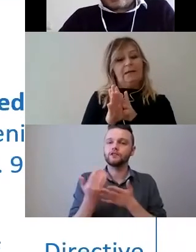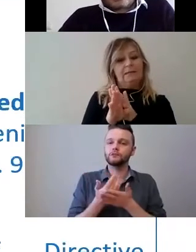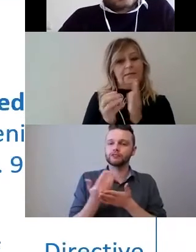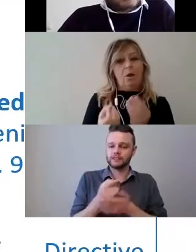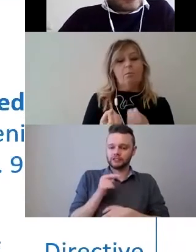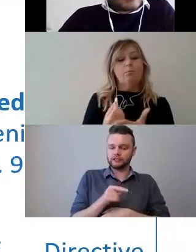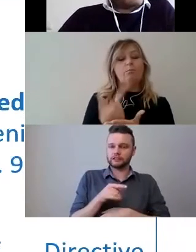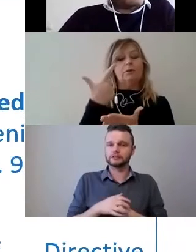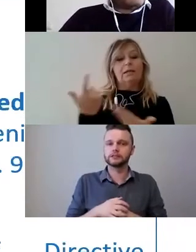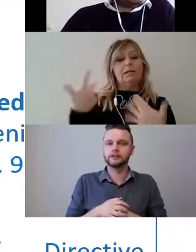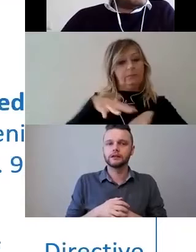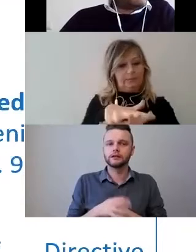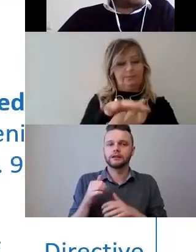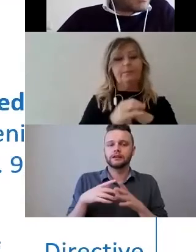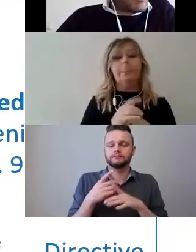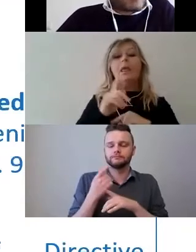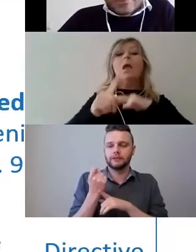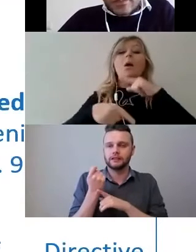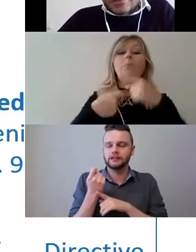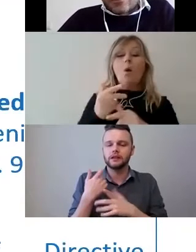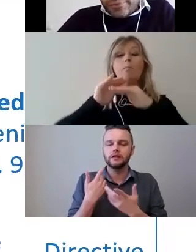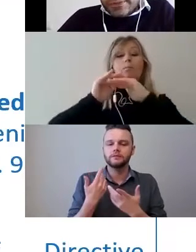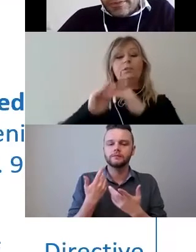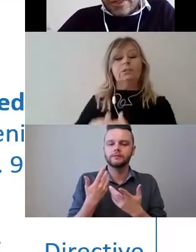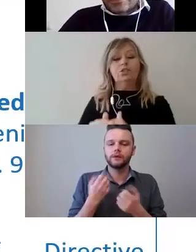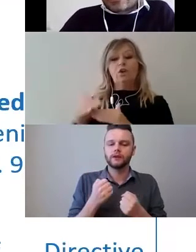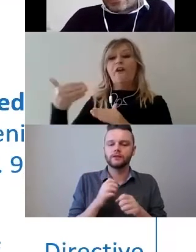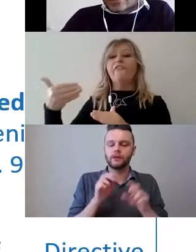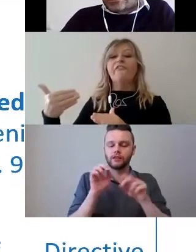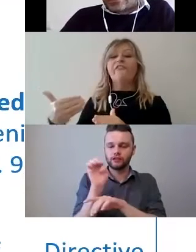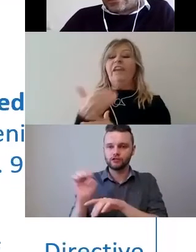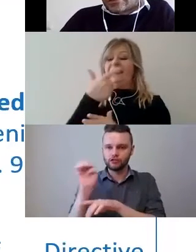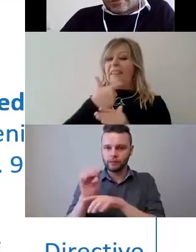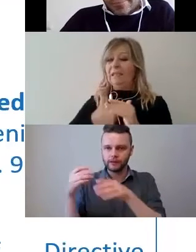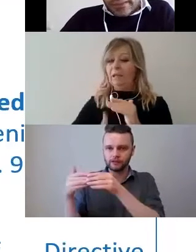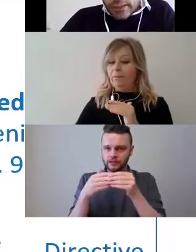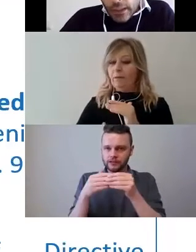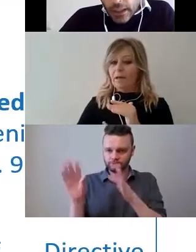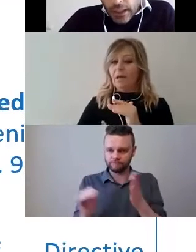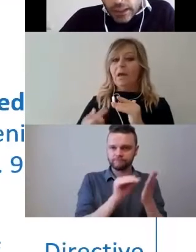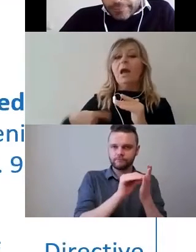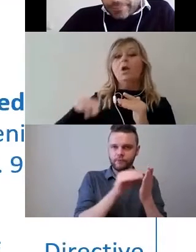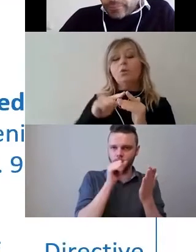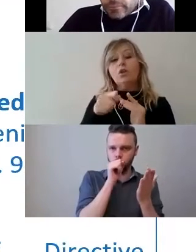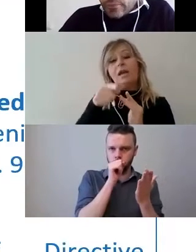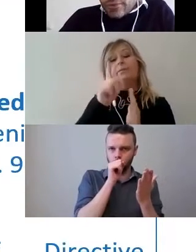victims, in Italy we transposed the European directives, and there's been